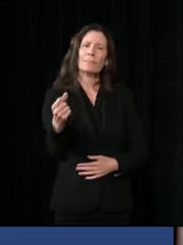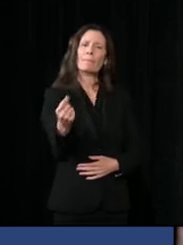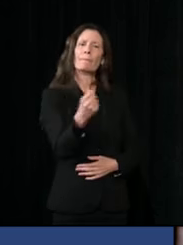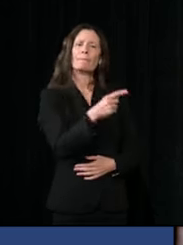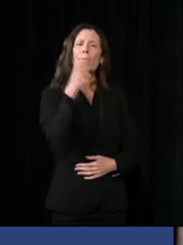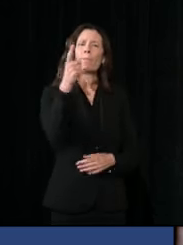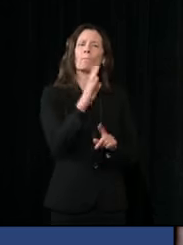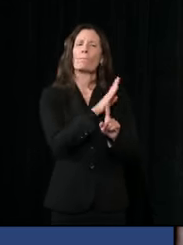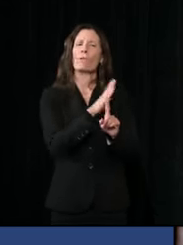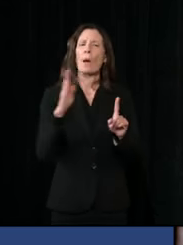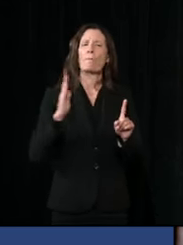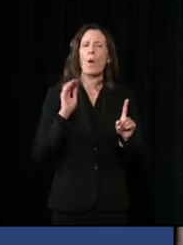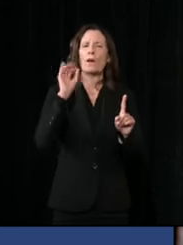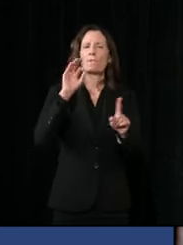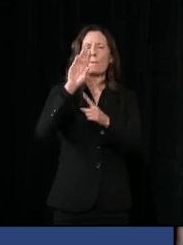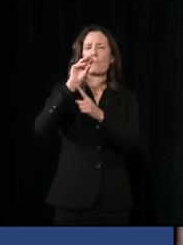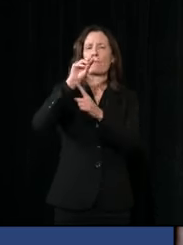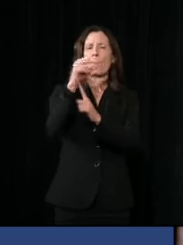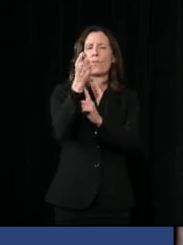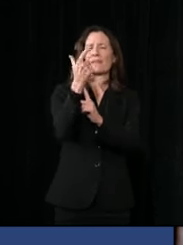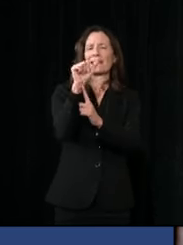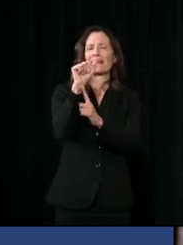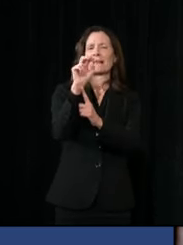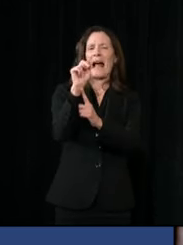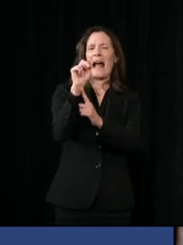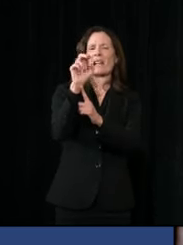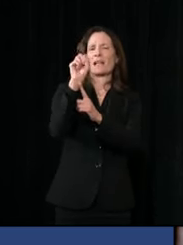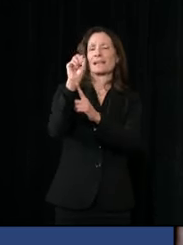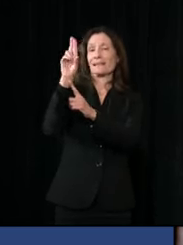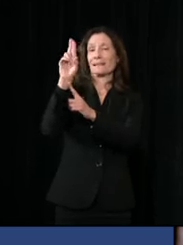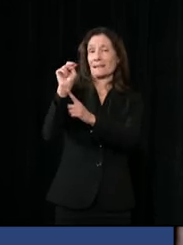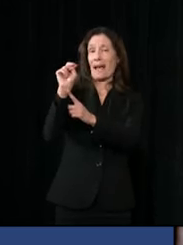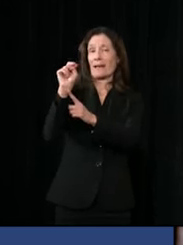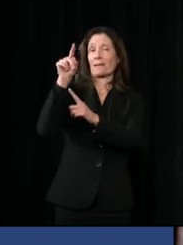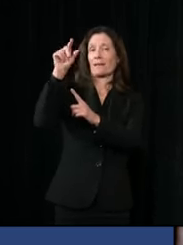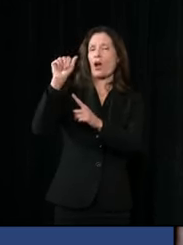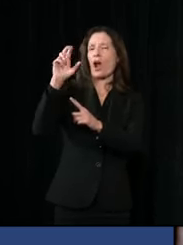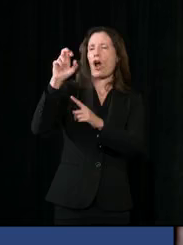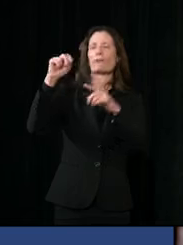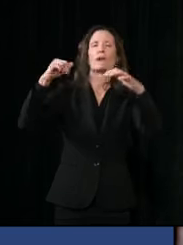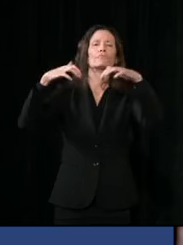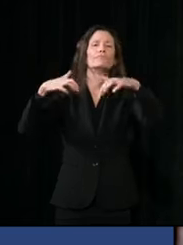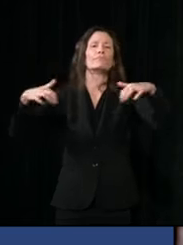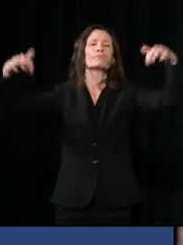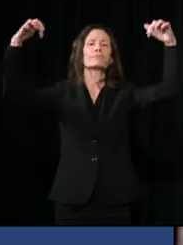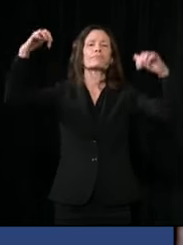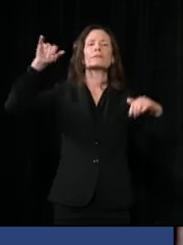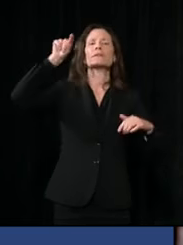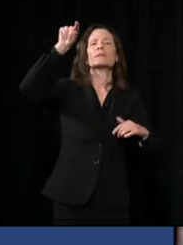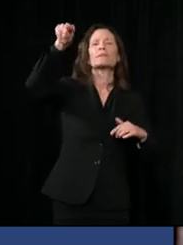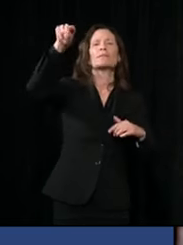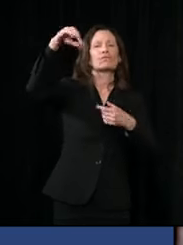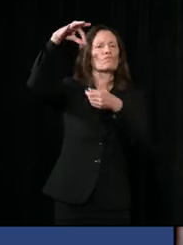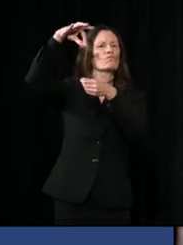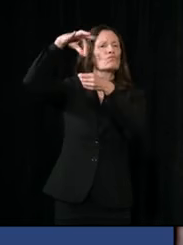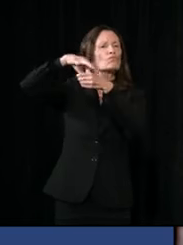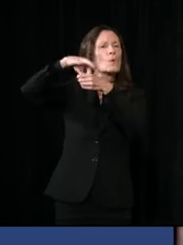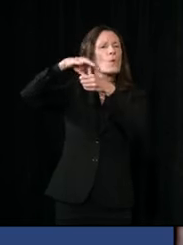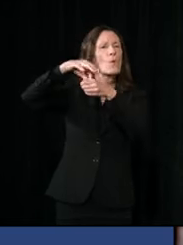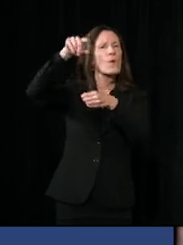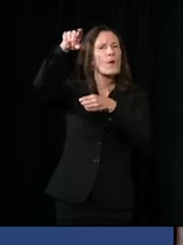contract that would let mobile testing take place there. Will that testing site open this weekend regardless if a contract is in place or